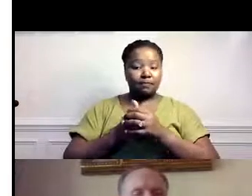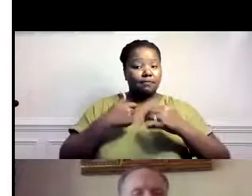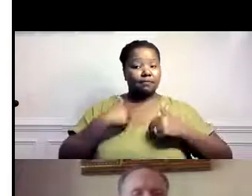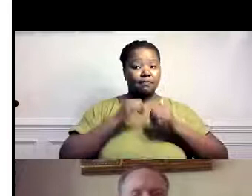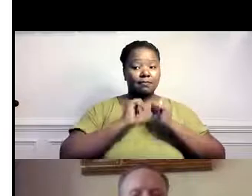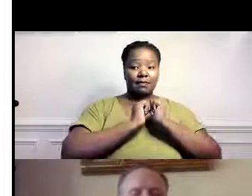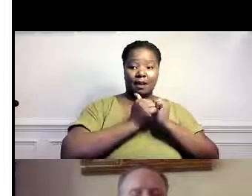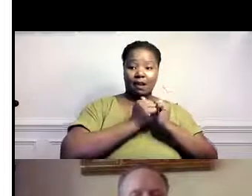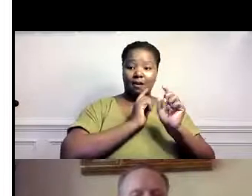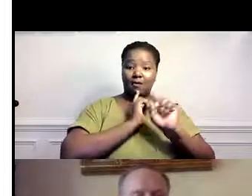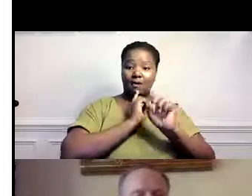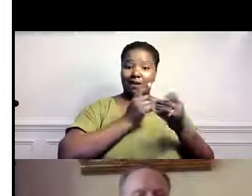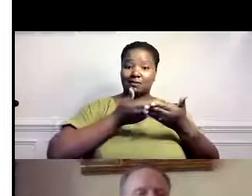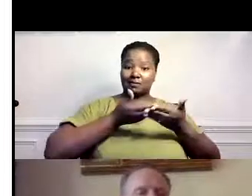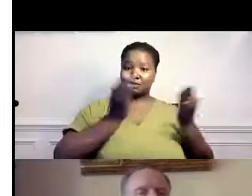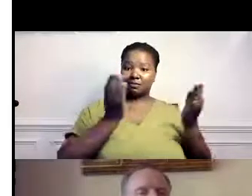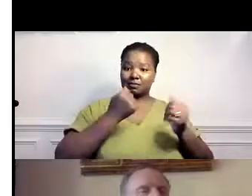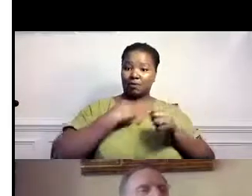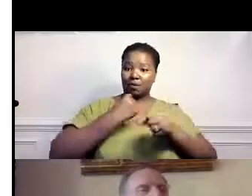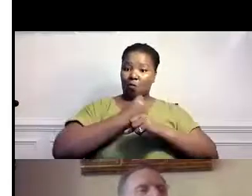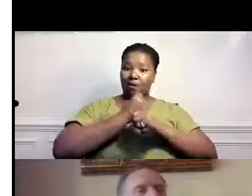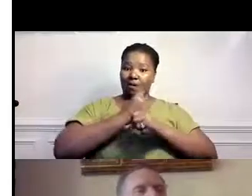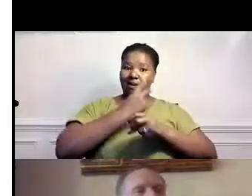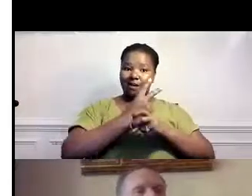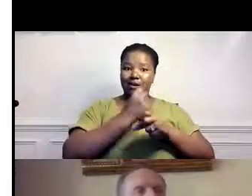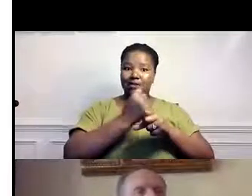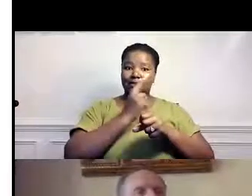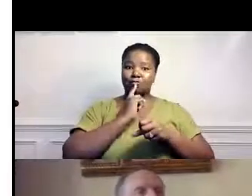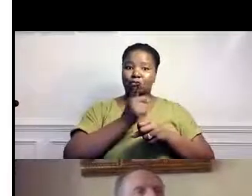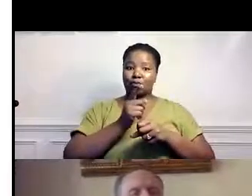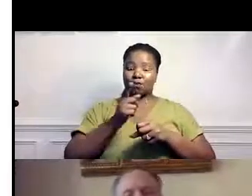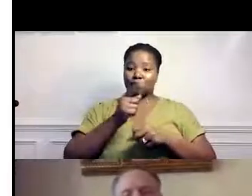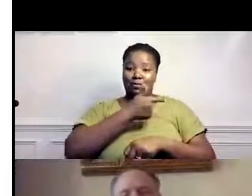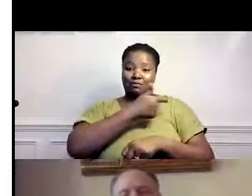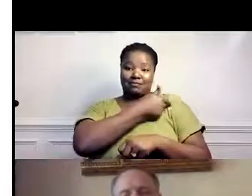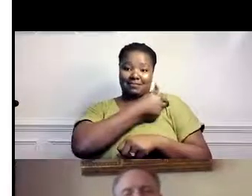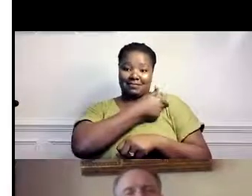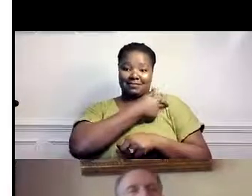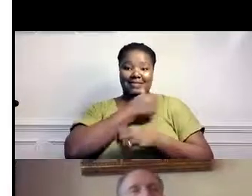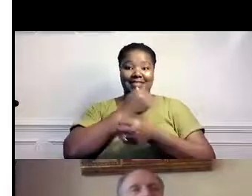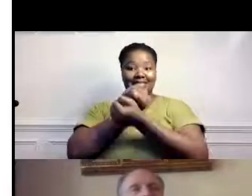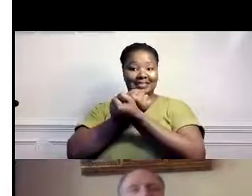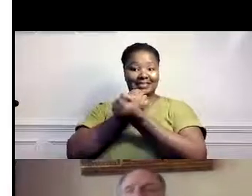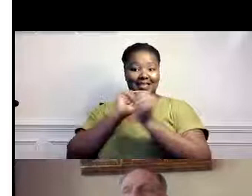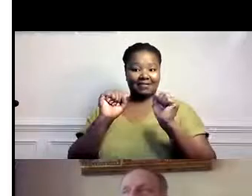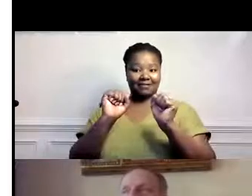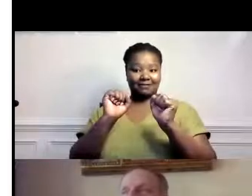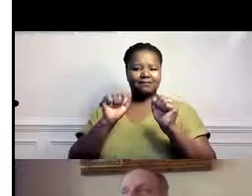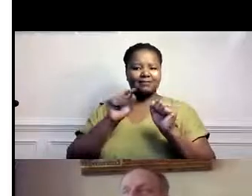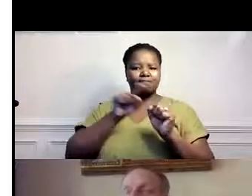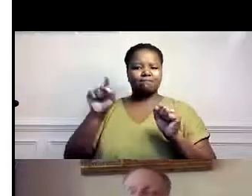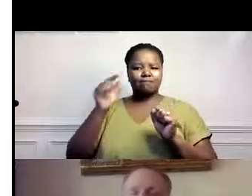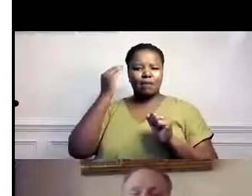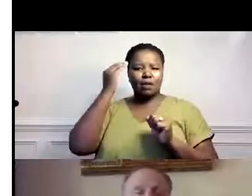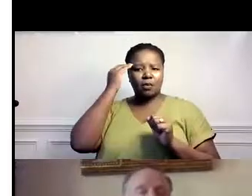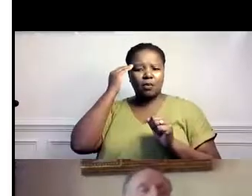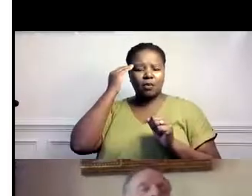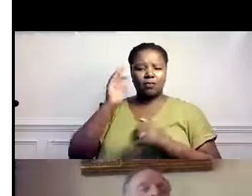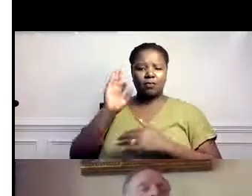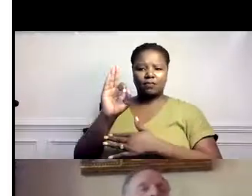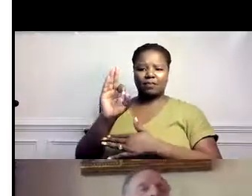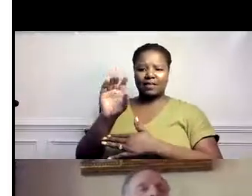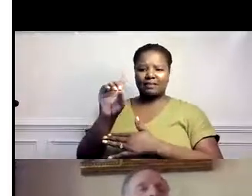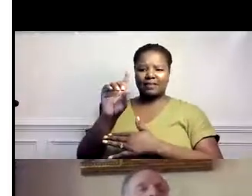to ensure the safety of the vaccine. As you know, the FDA has a special advisory